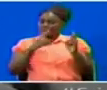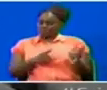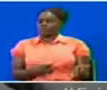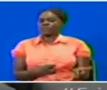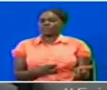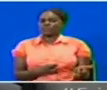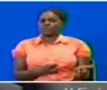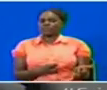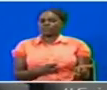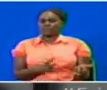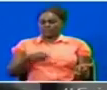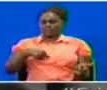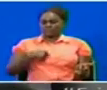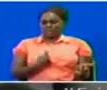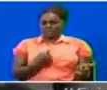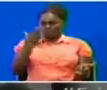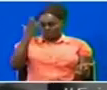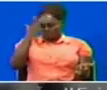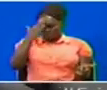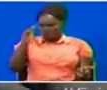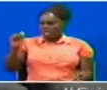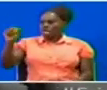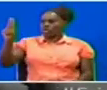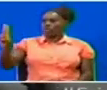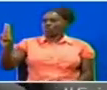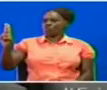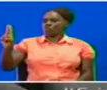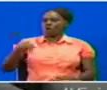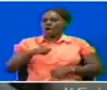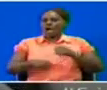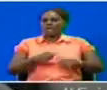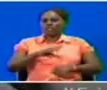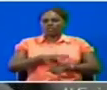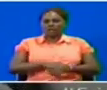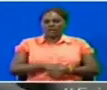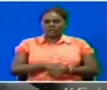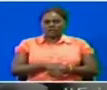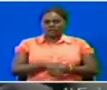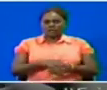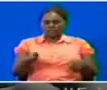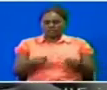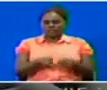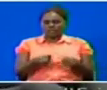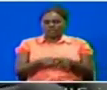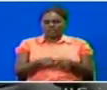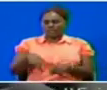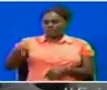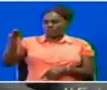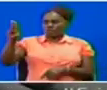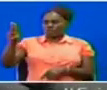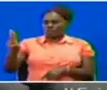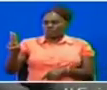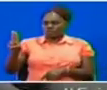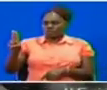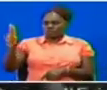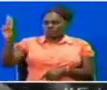on that basis, we will then get the African Union to act. We are even in contact with the United Nations.